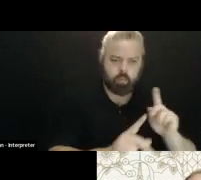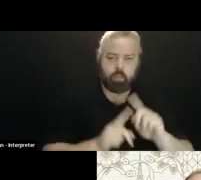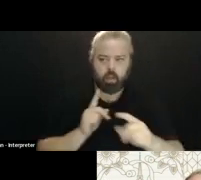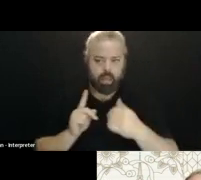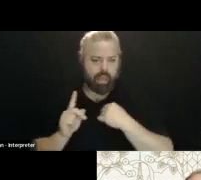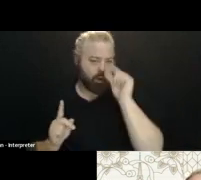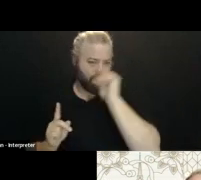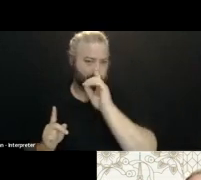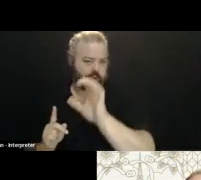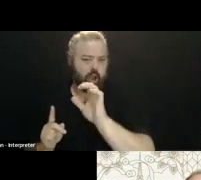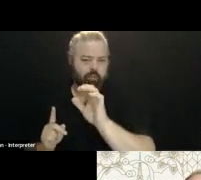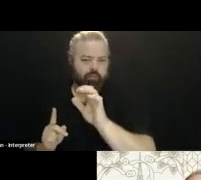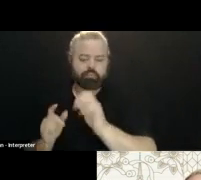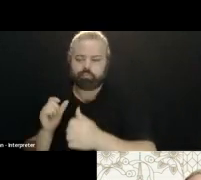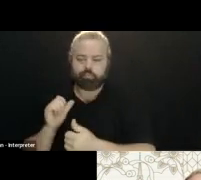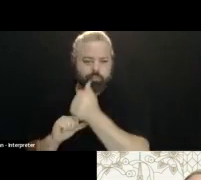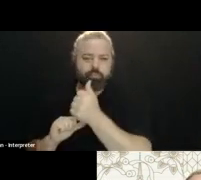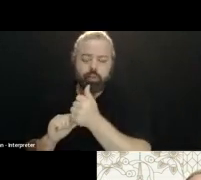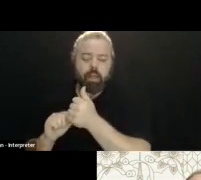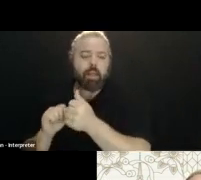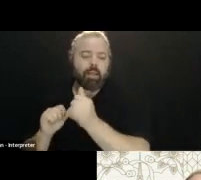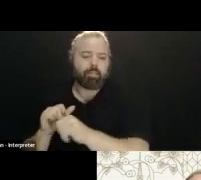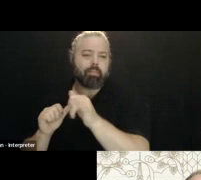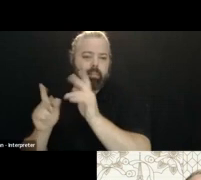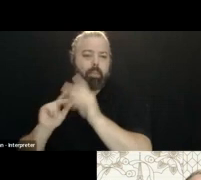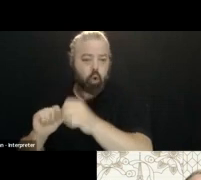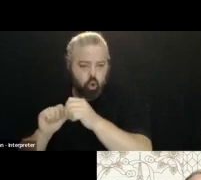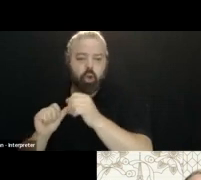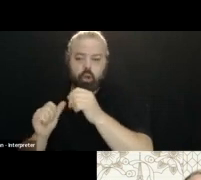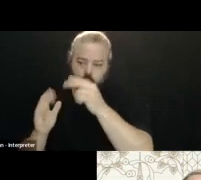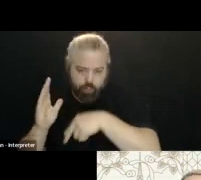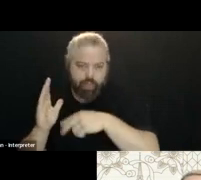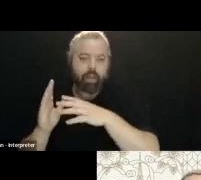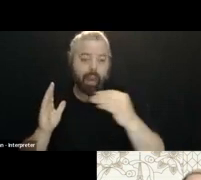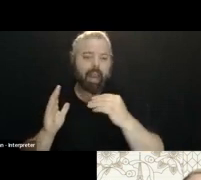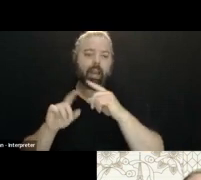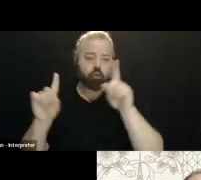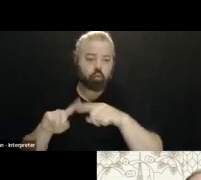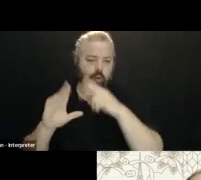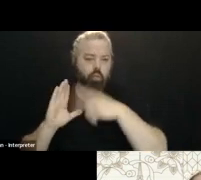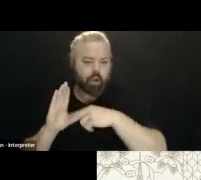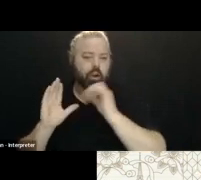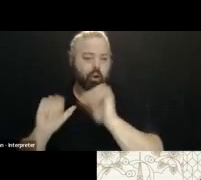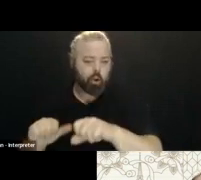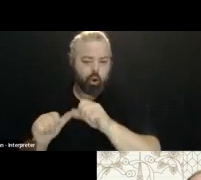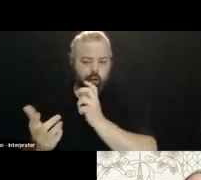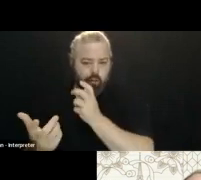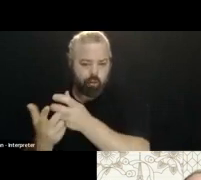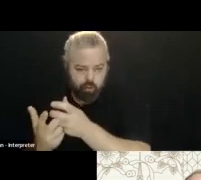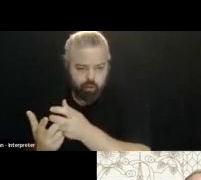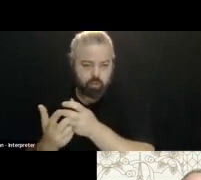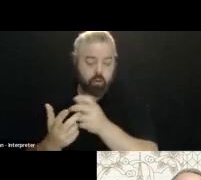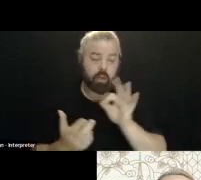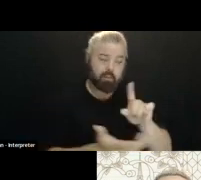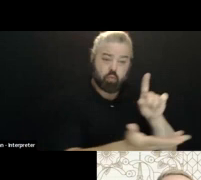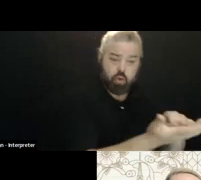people could refer to, and screen readers could adapt to. So if you printed it out, that was one way of